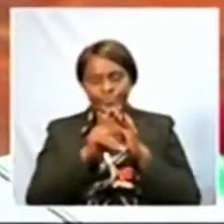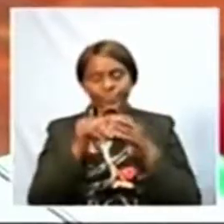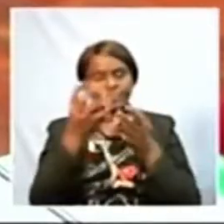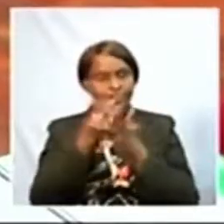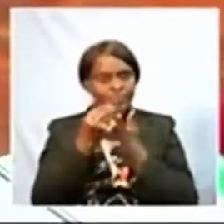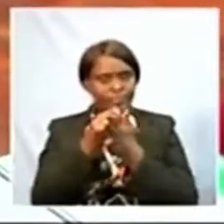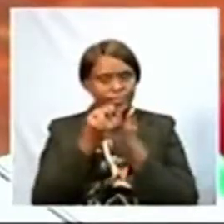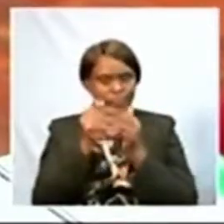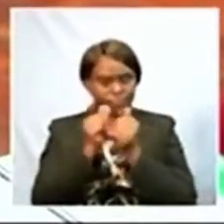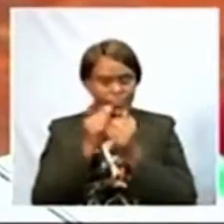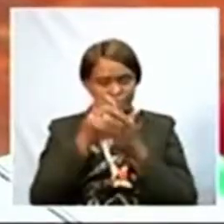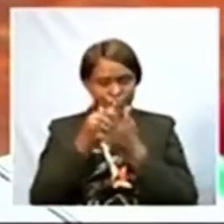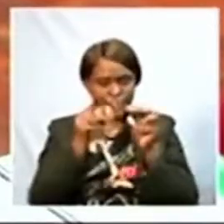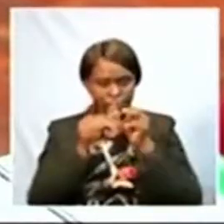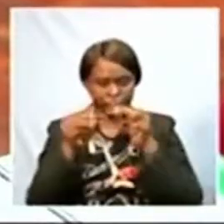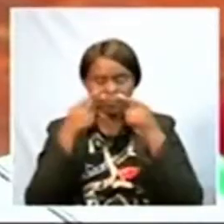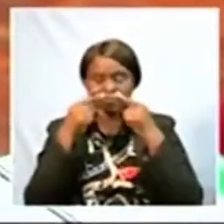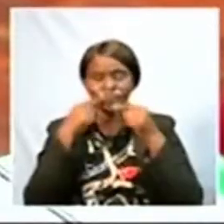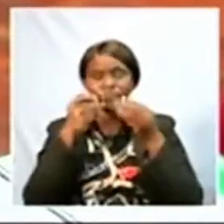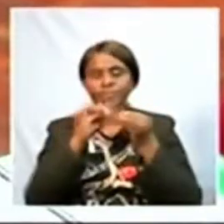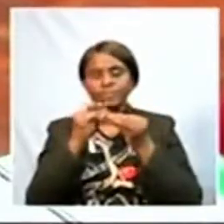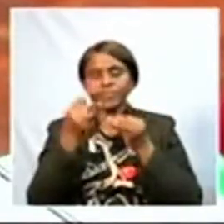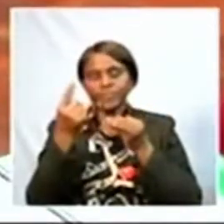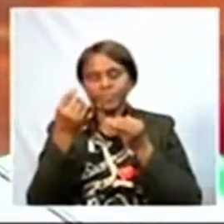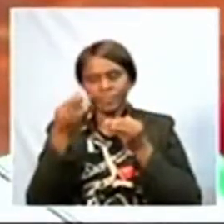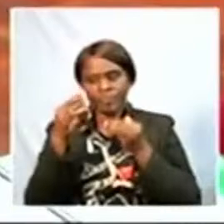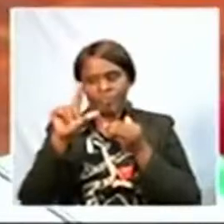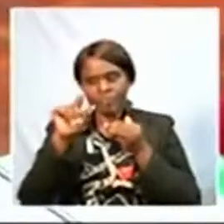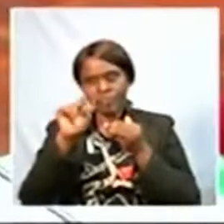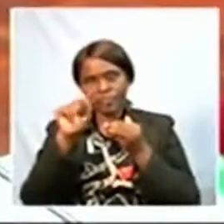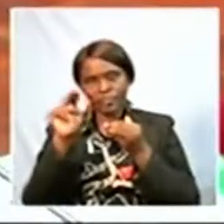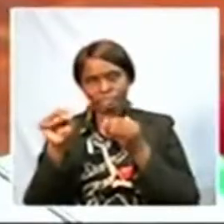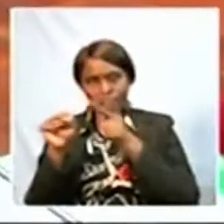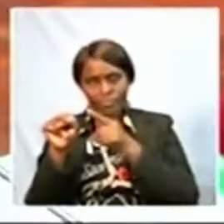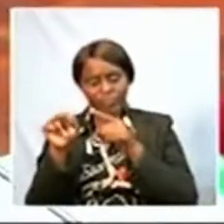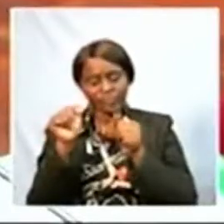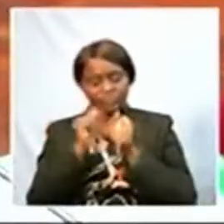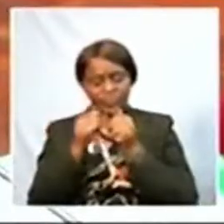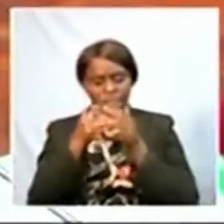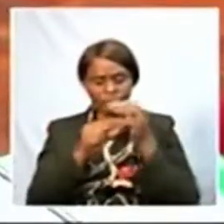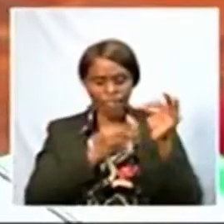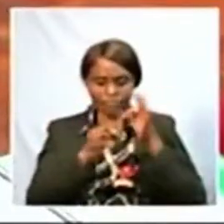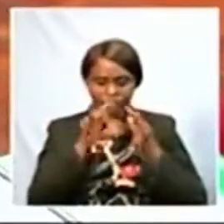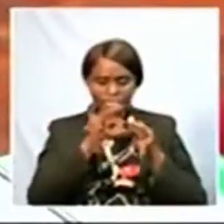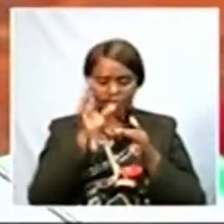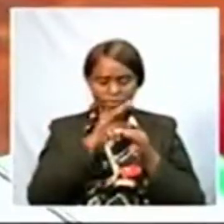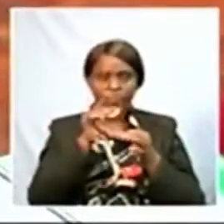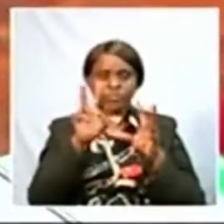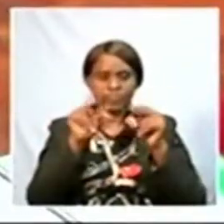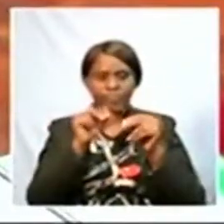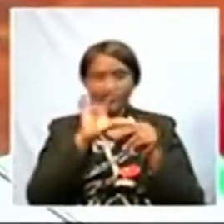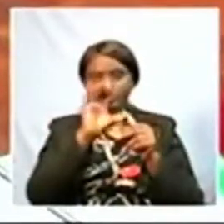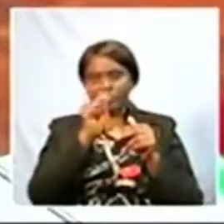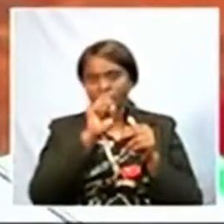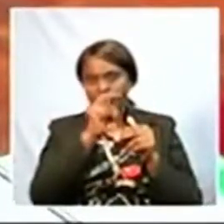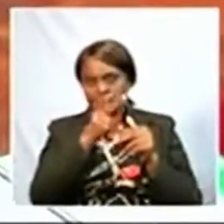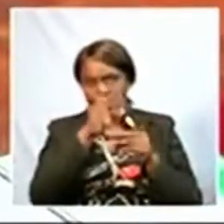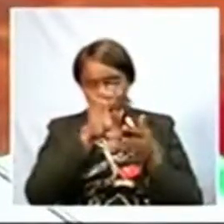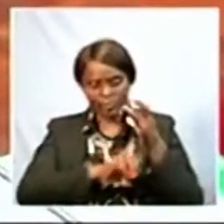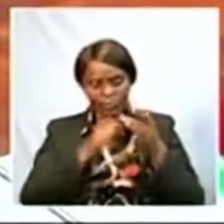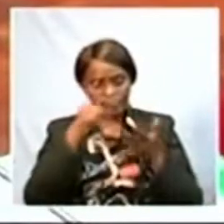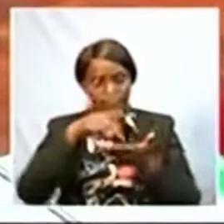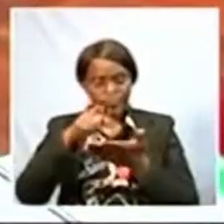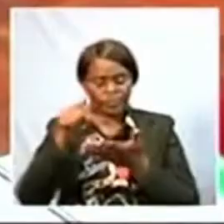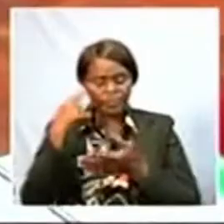Treasury and Finance Management Circular Number 1 of 2022, which states that no cash shall be withdrawn for payment